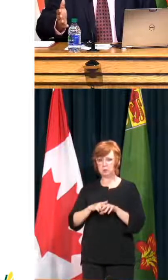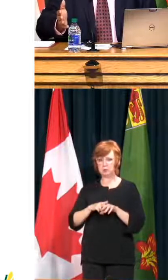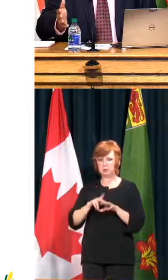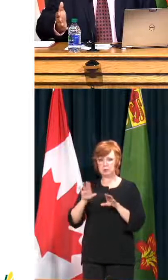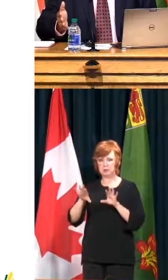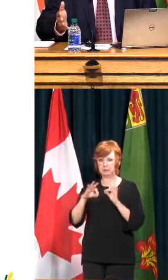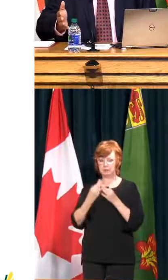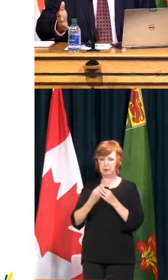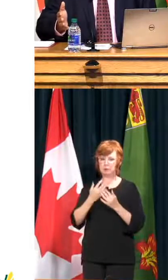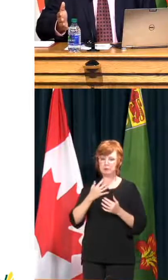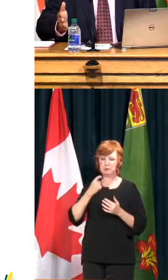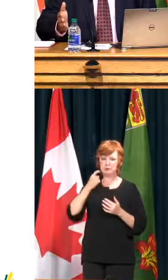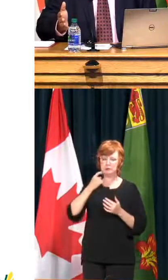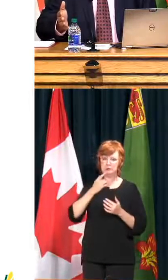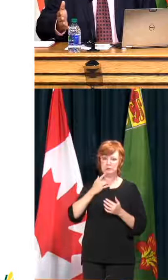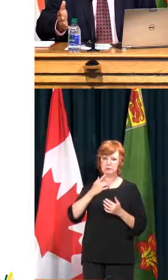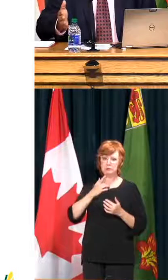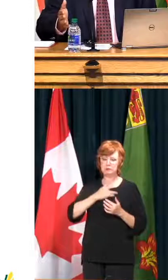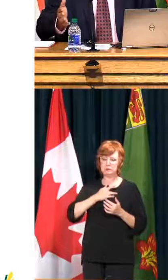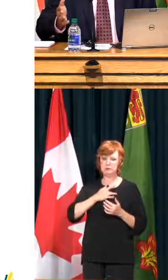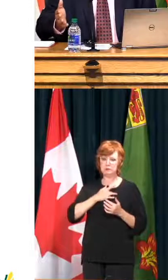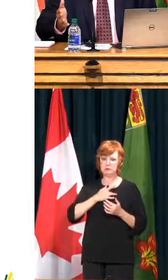family and for the community.